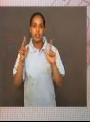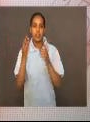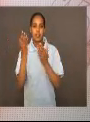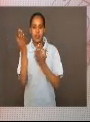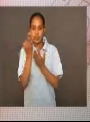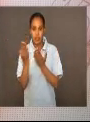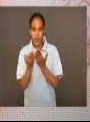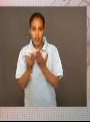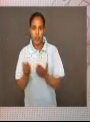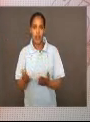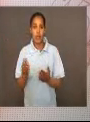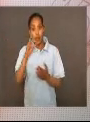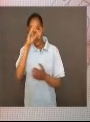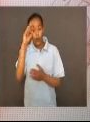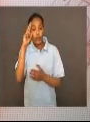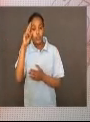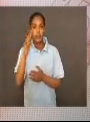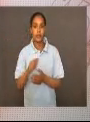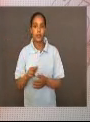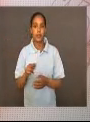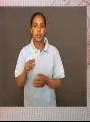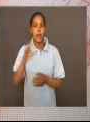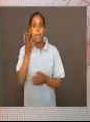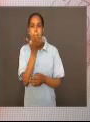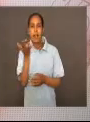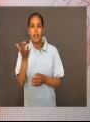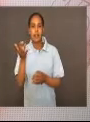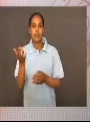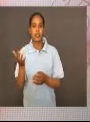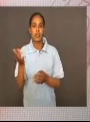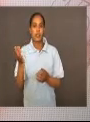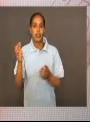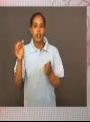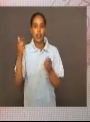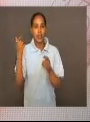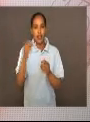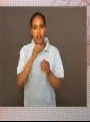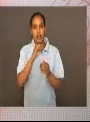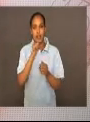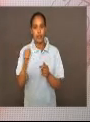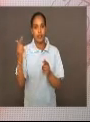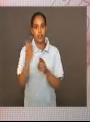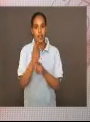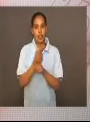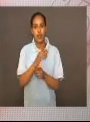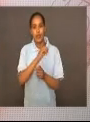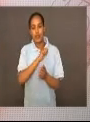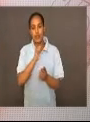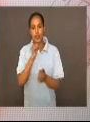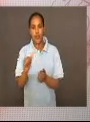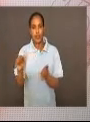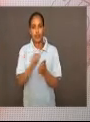formula because matter can neither be created